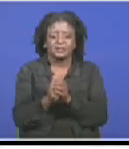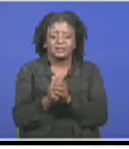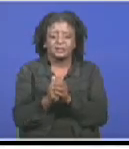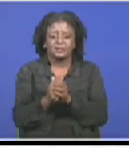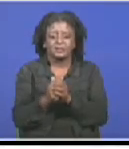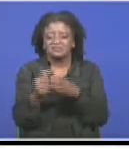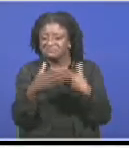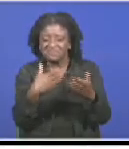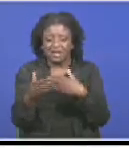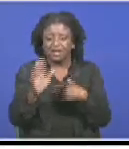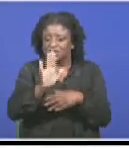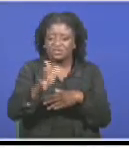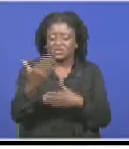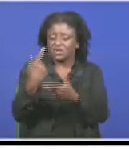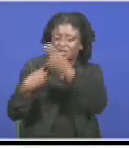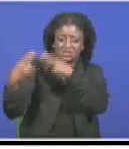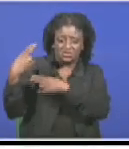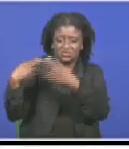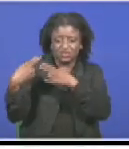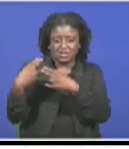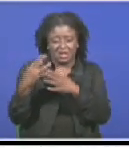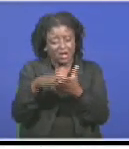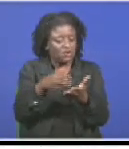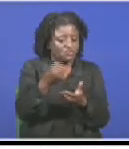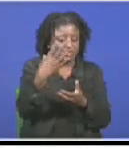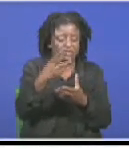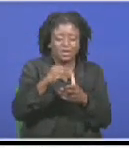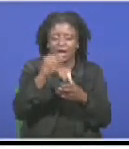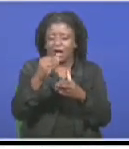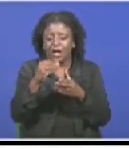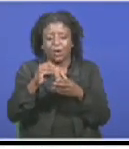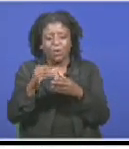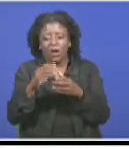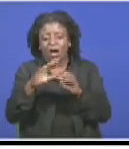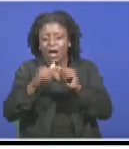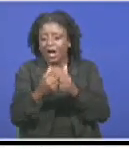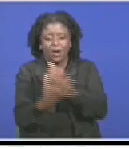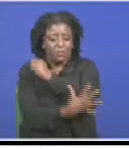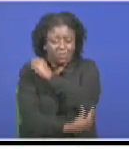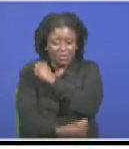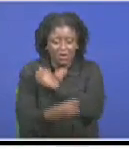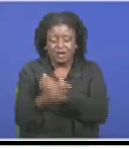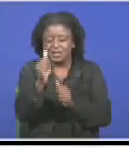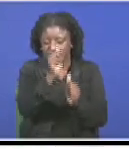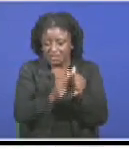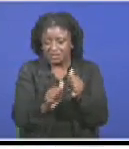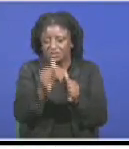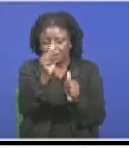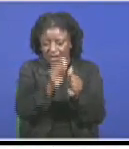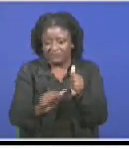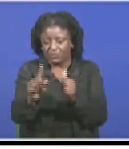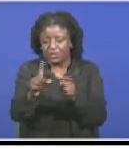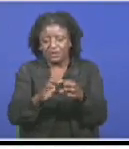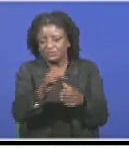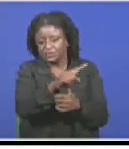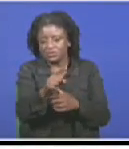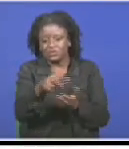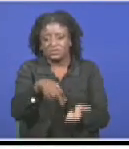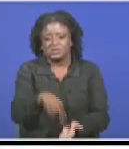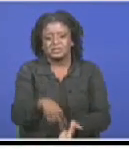of your background, how rich or how poor you may be, each and every one of you